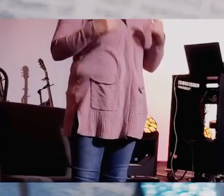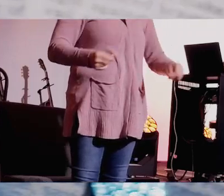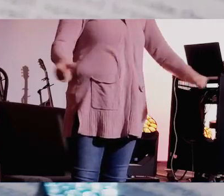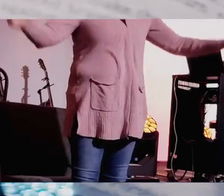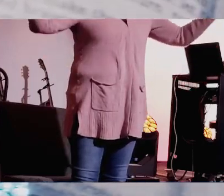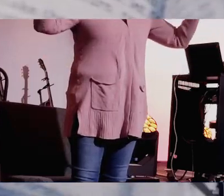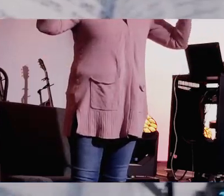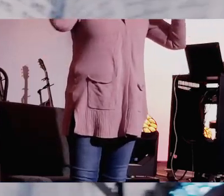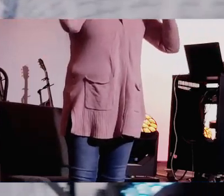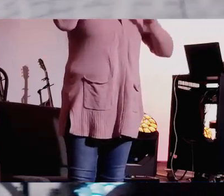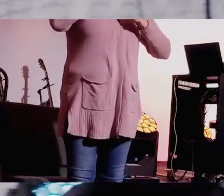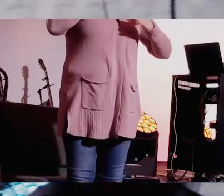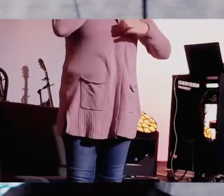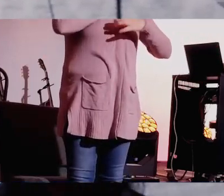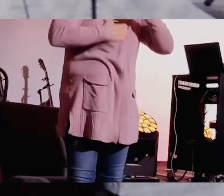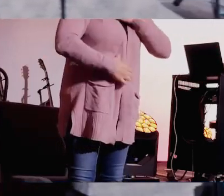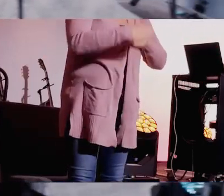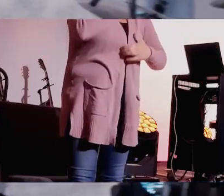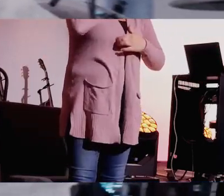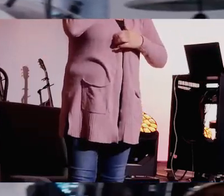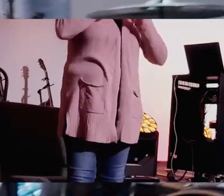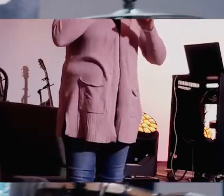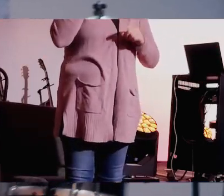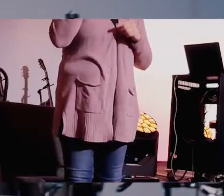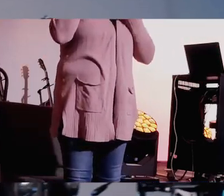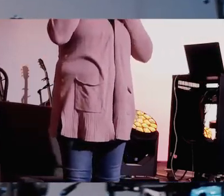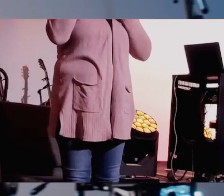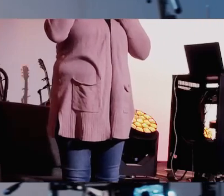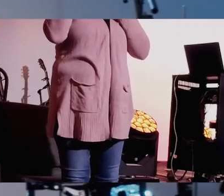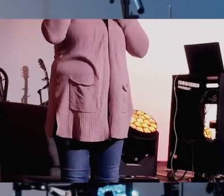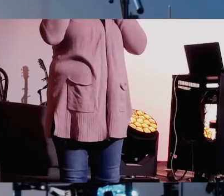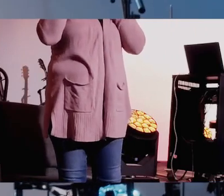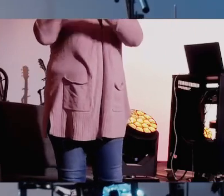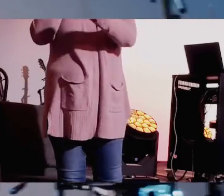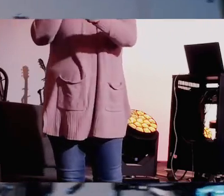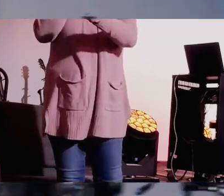like the emaciated Jews from the Holocaust. And He says, this is their spirit man and woman.